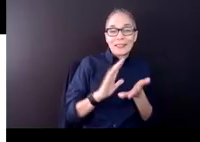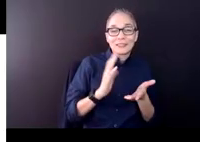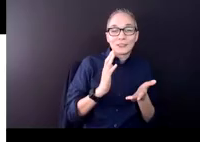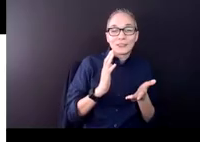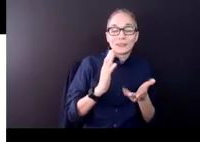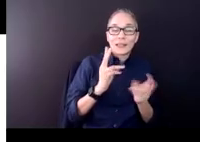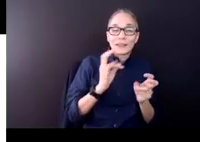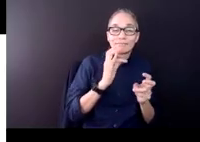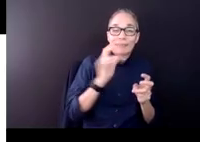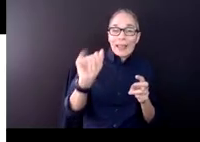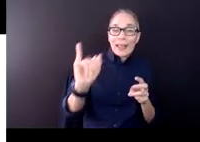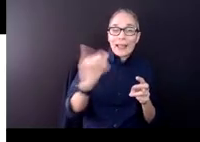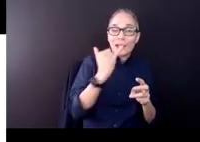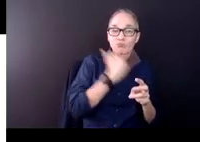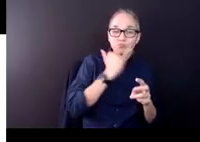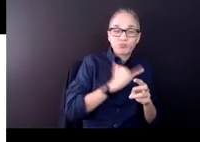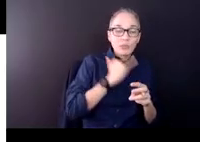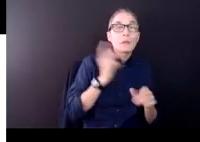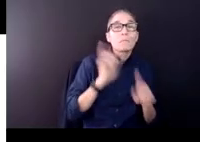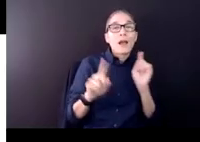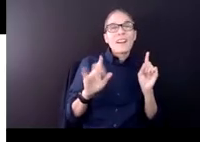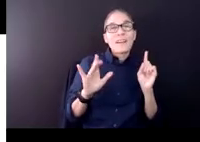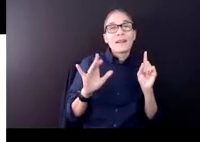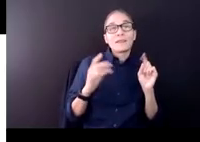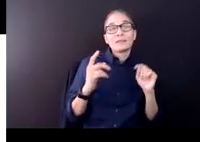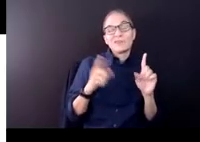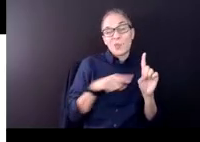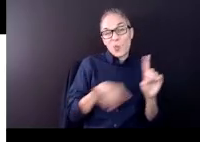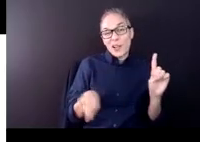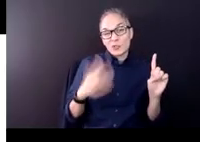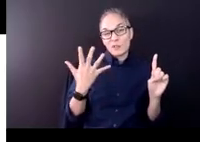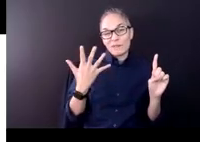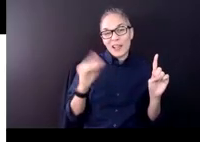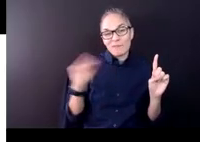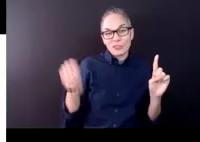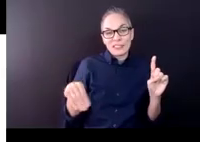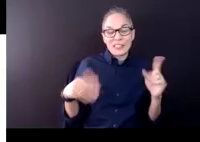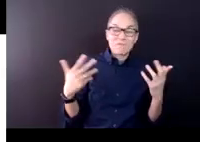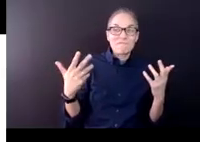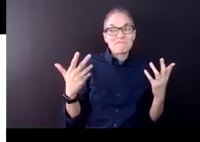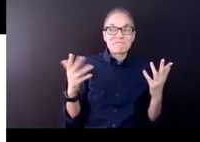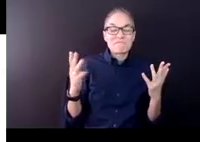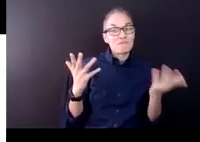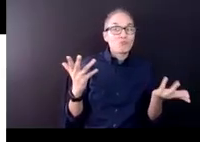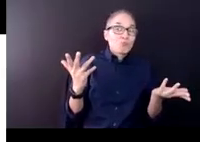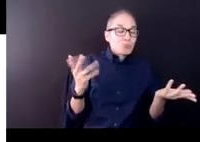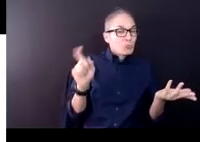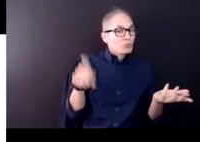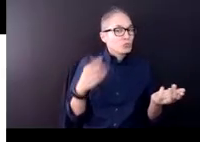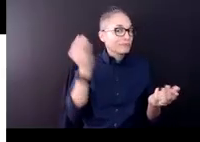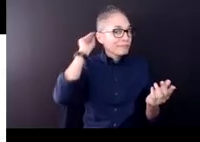AI hallucinations, but 1 to 5% still. That's still something worth